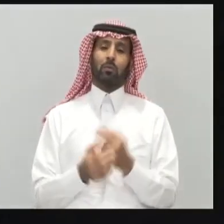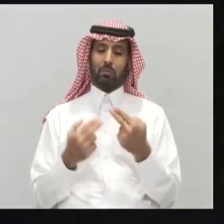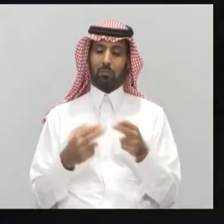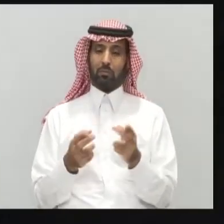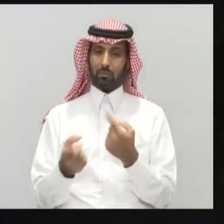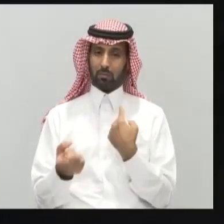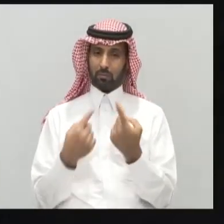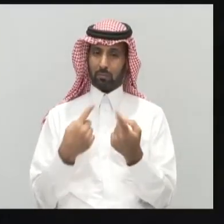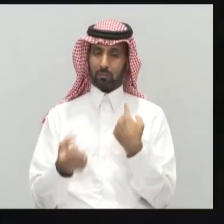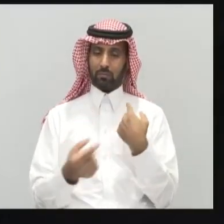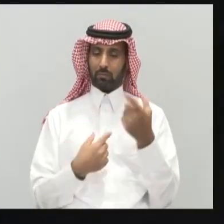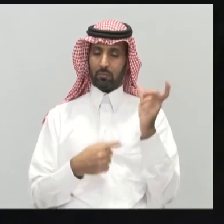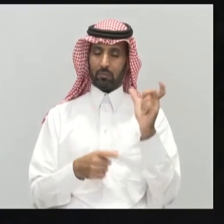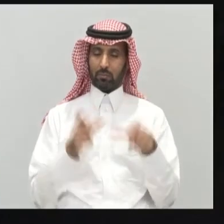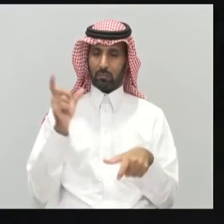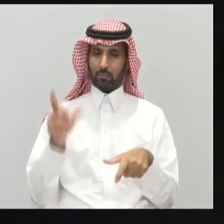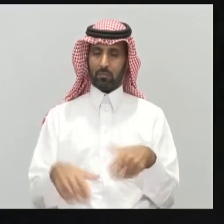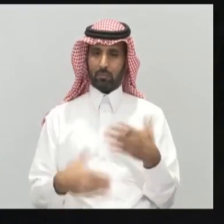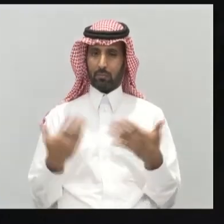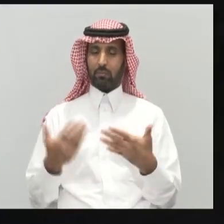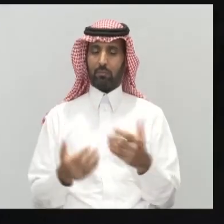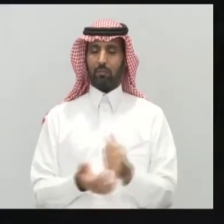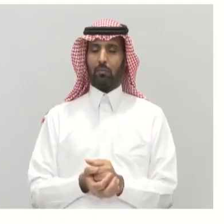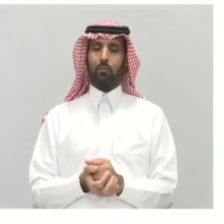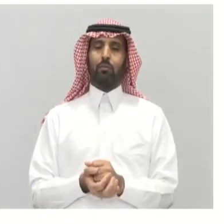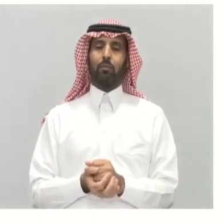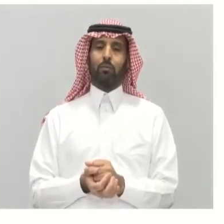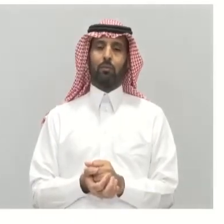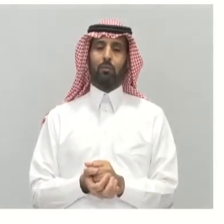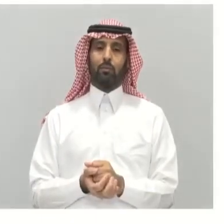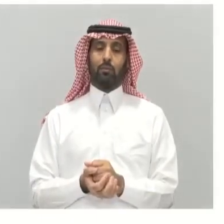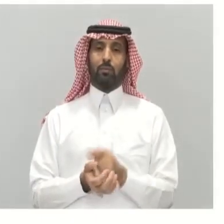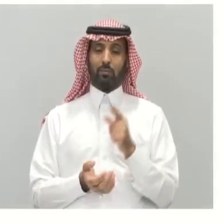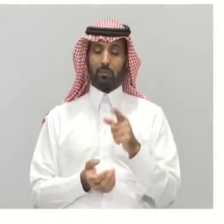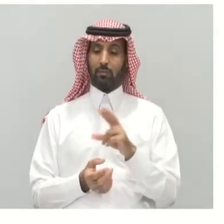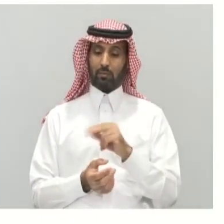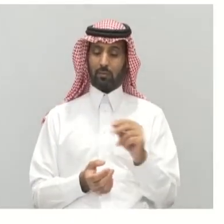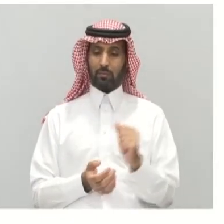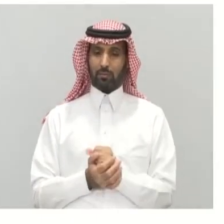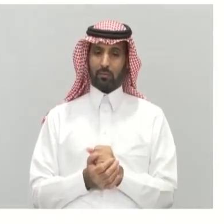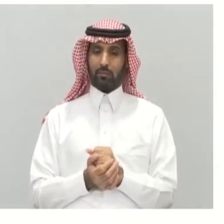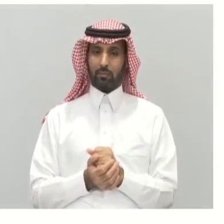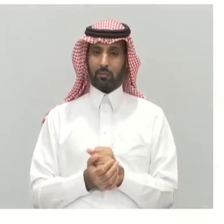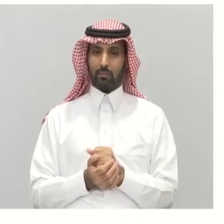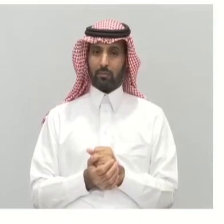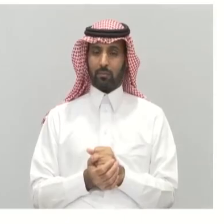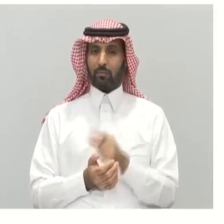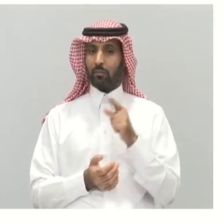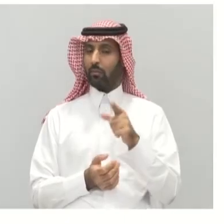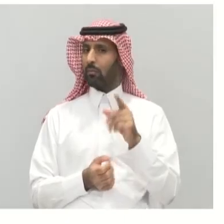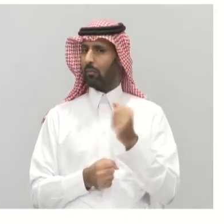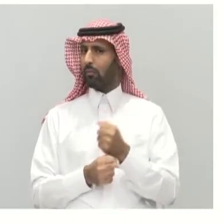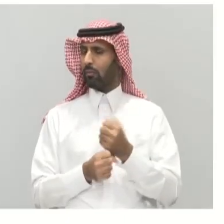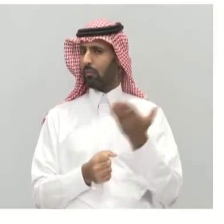a conversation between you and your partner, okay? This is just an example. What did you do